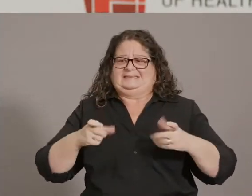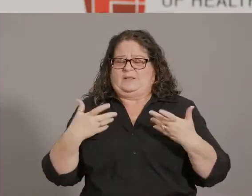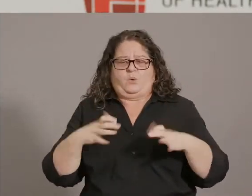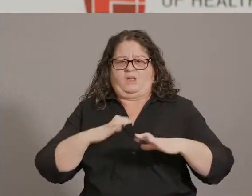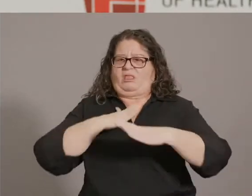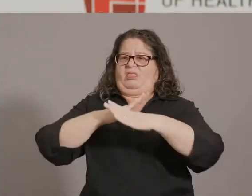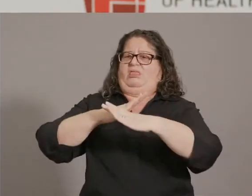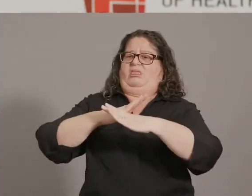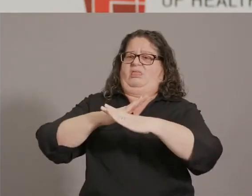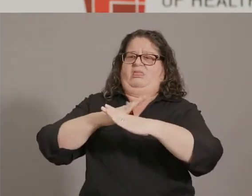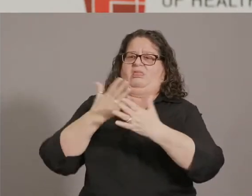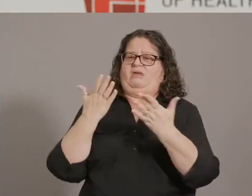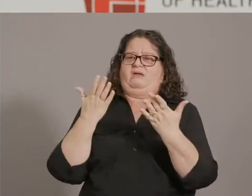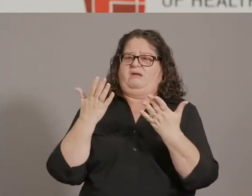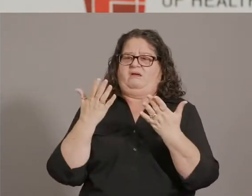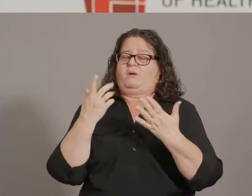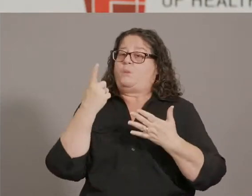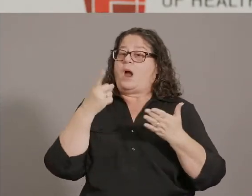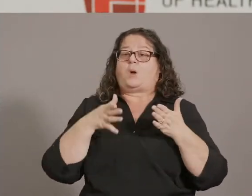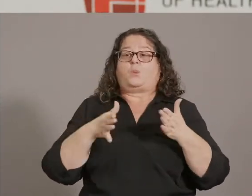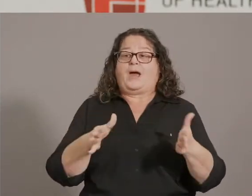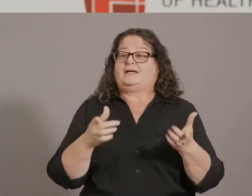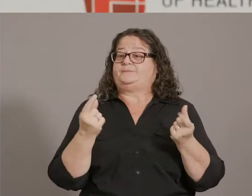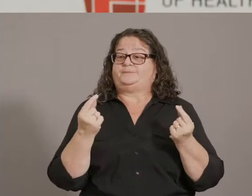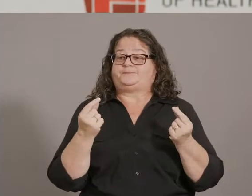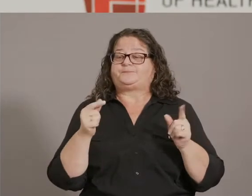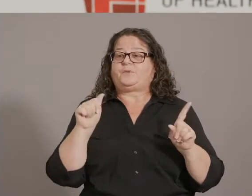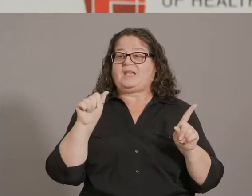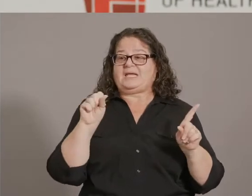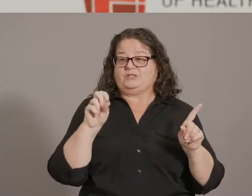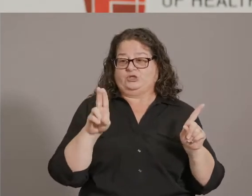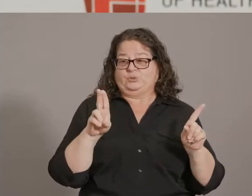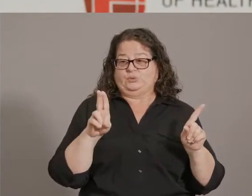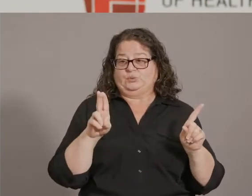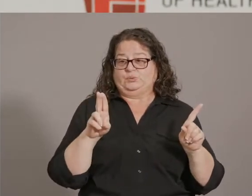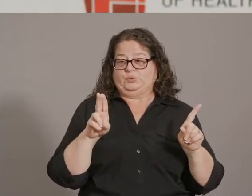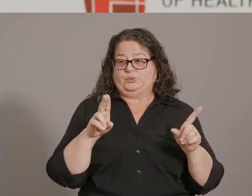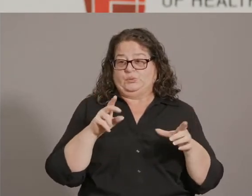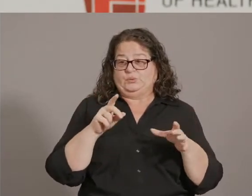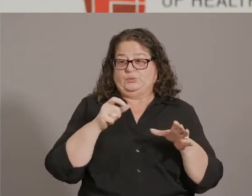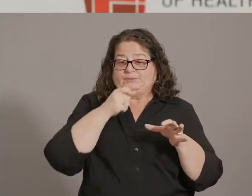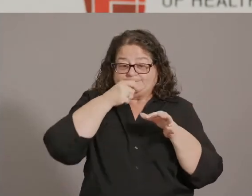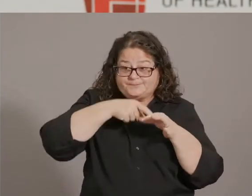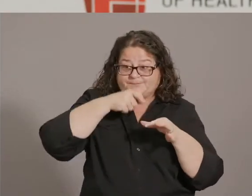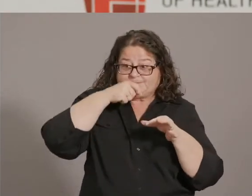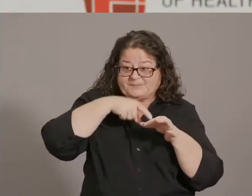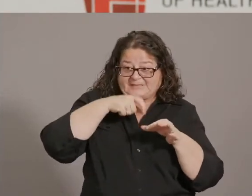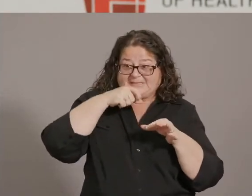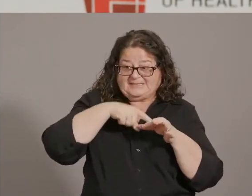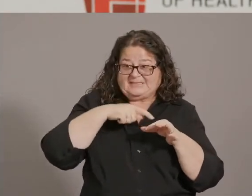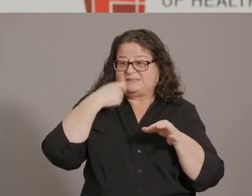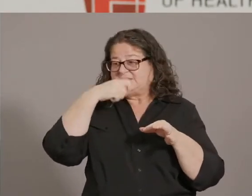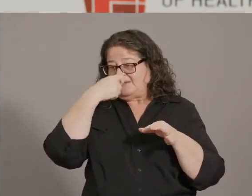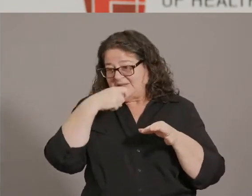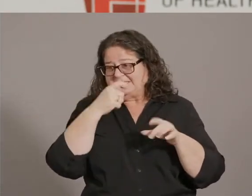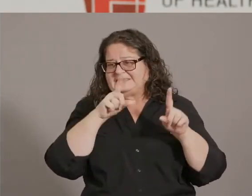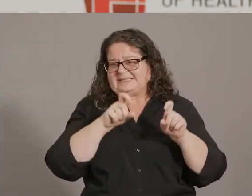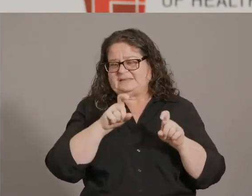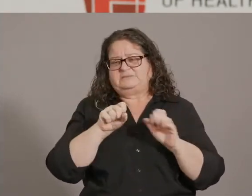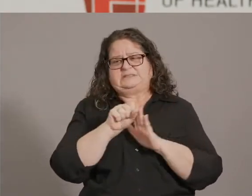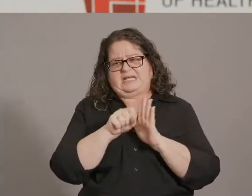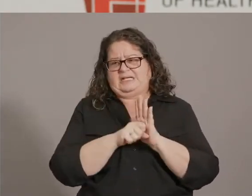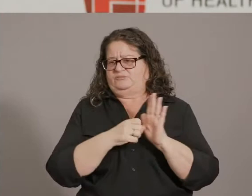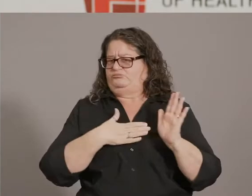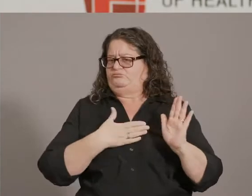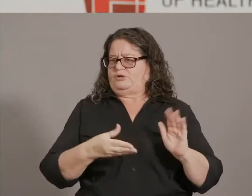was one of the things we set up with ASU's saliva-based testing, was the state pays for a certain number of tests. They don't